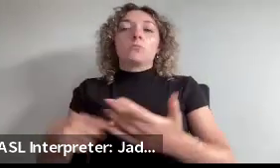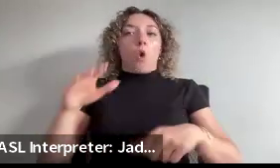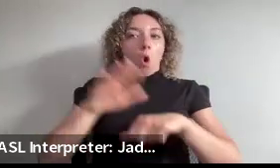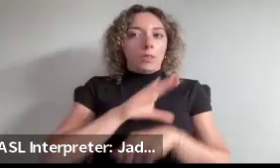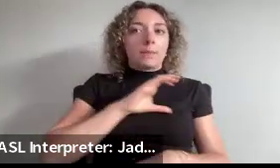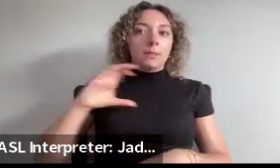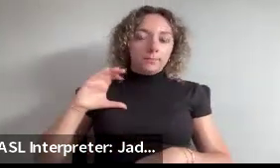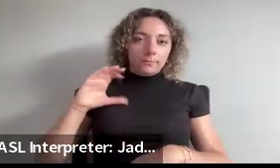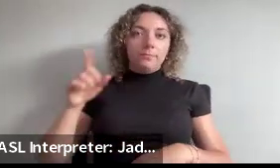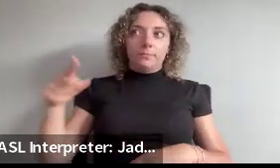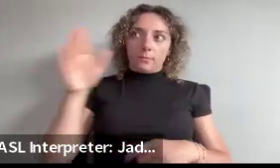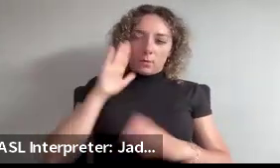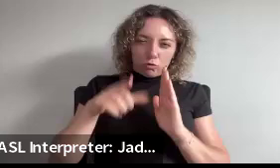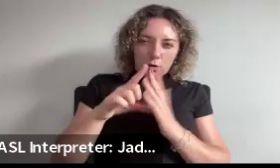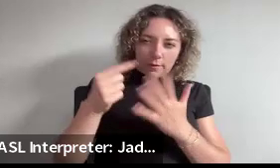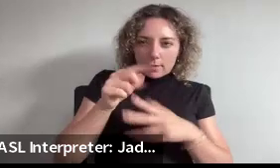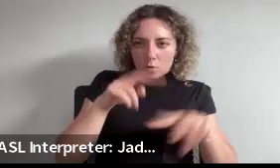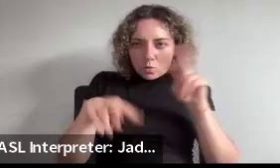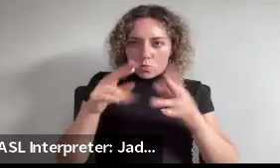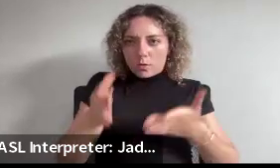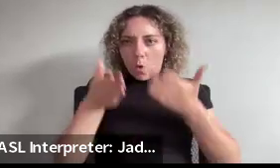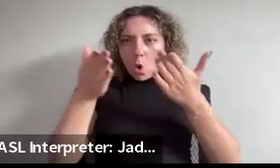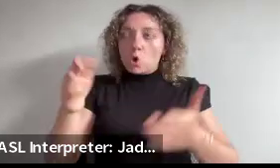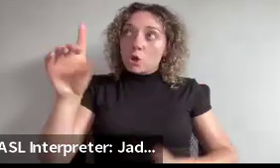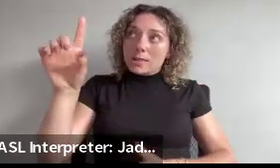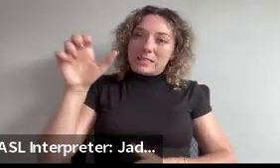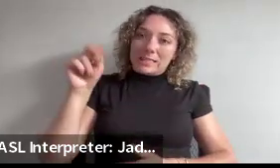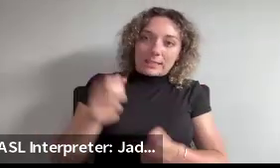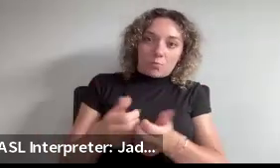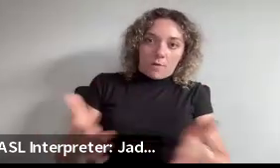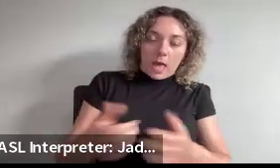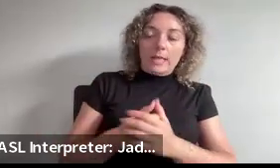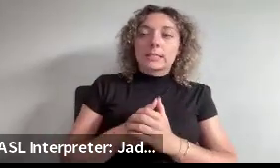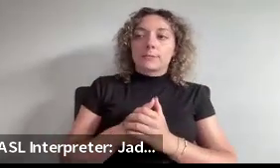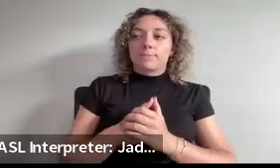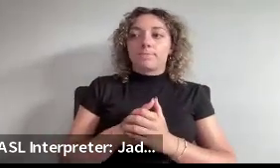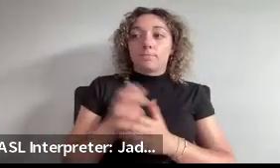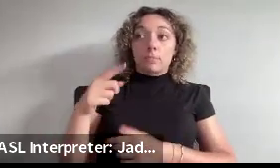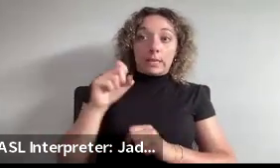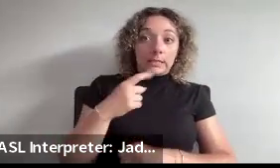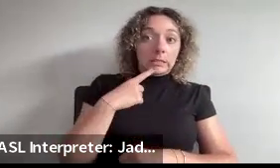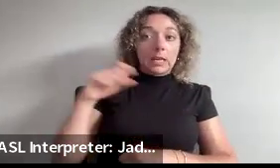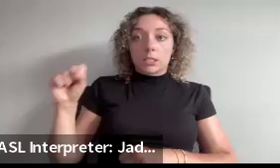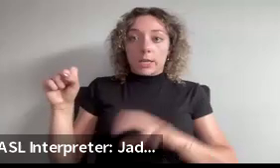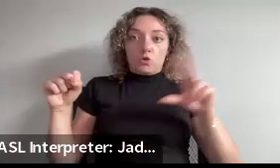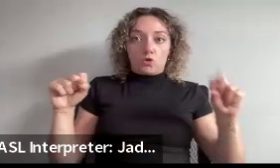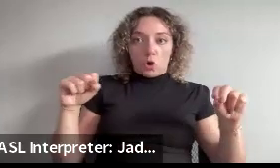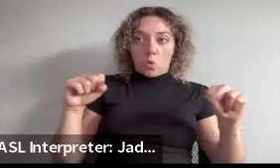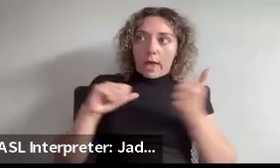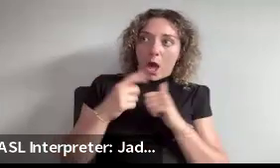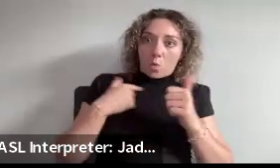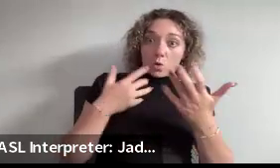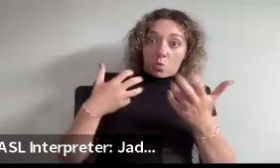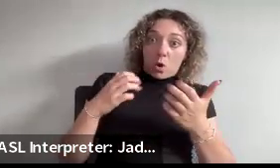actually review proposals that the deans provide. So they can say yes or no, this is how we want the